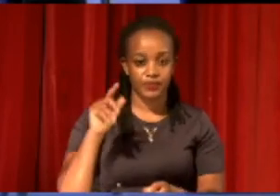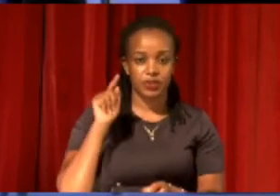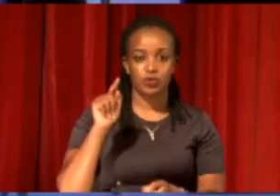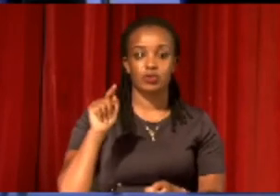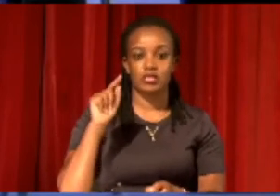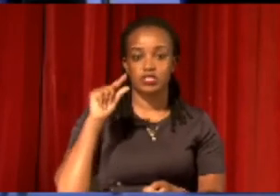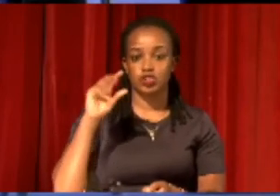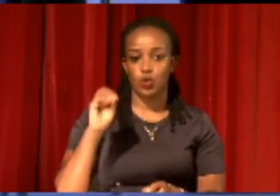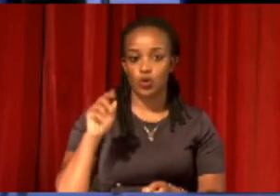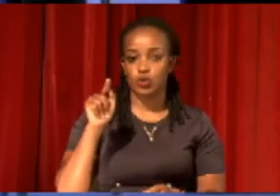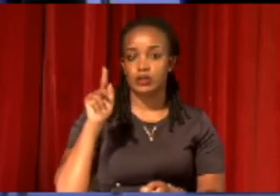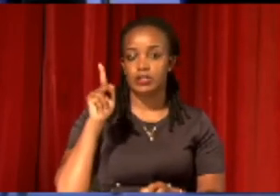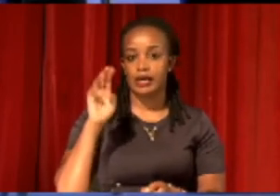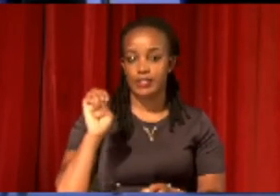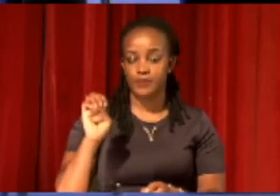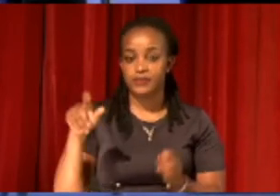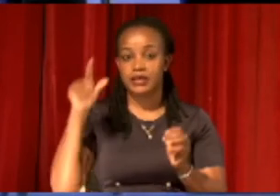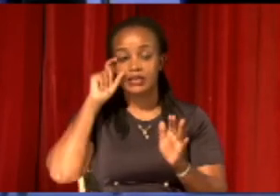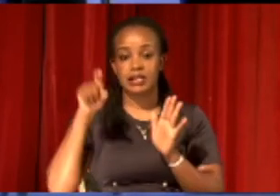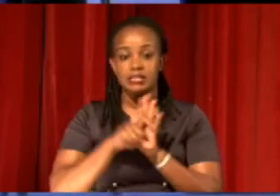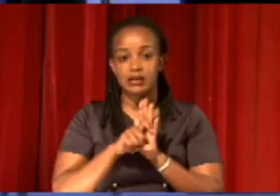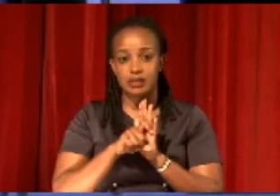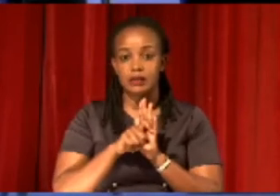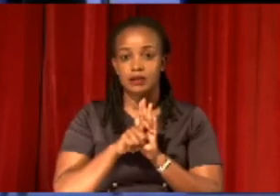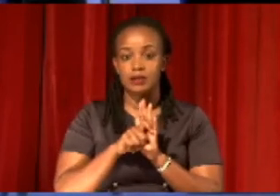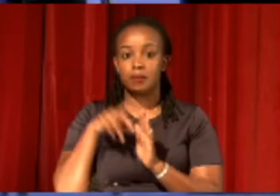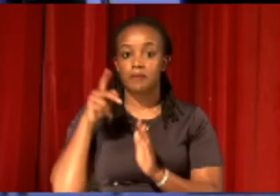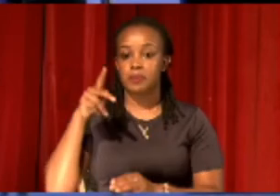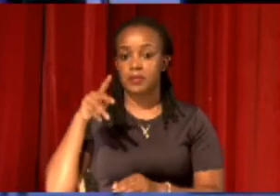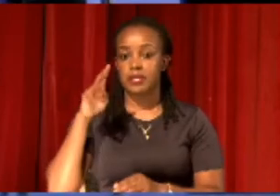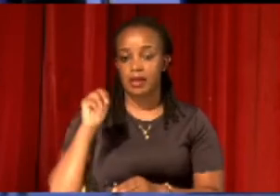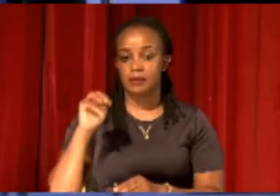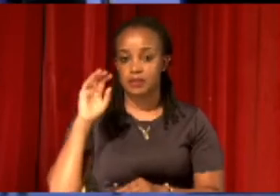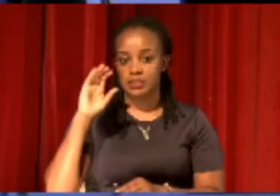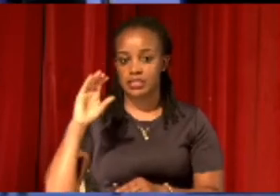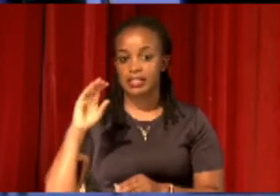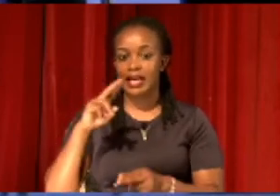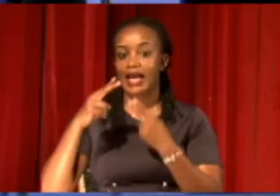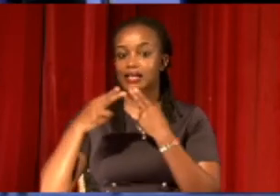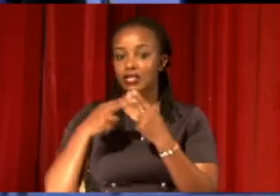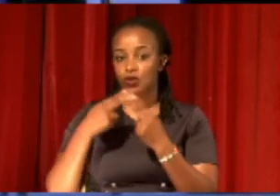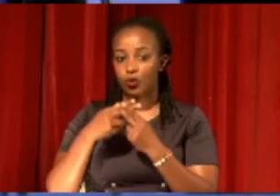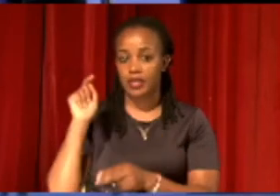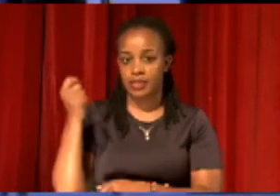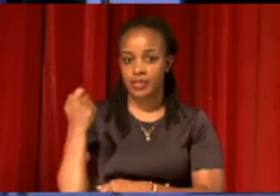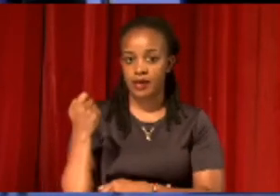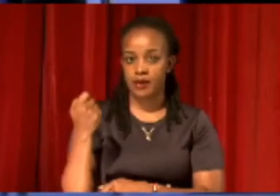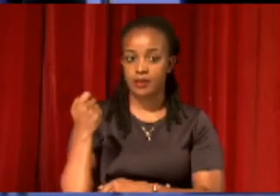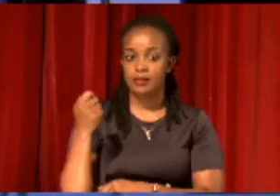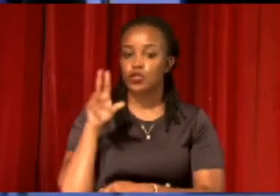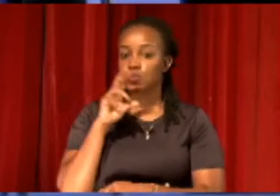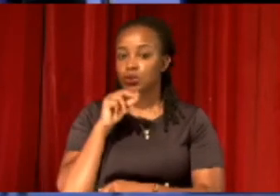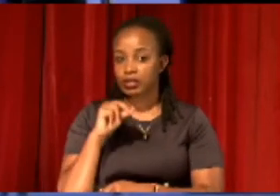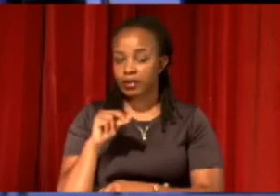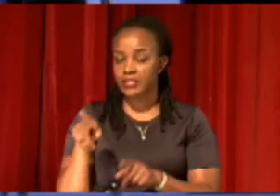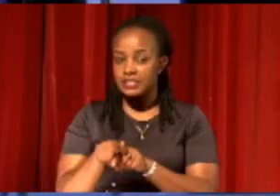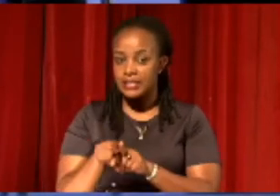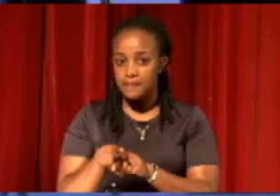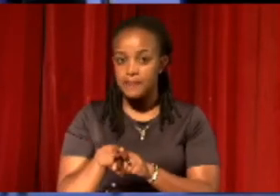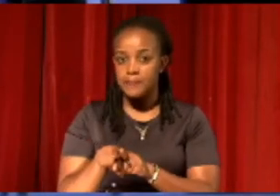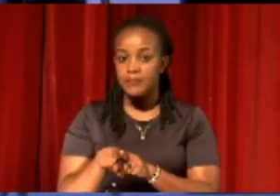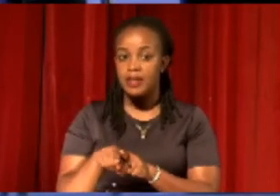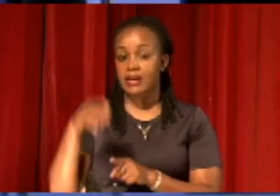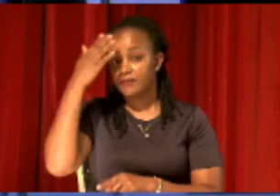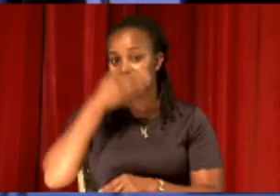said Instagram is ppmc. Underscore Kenya. Underscore Kenya. Twitter is ppmc. Underscore Kenya as well. Okay. And for